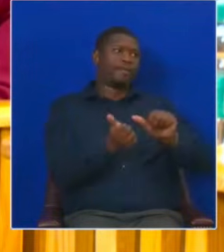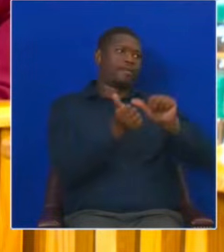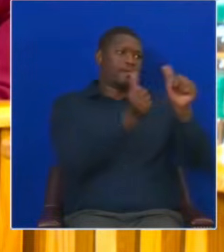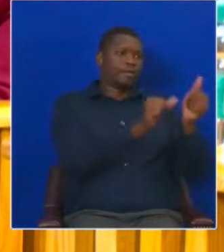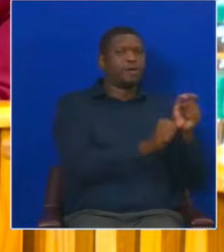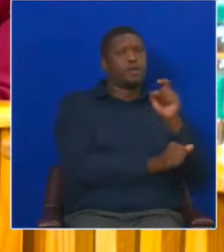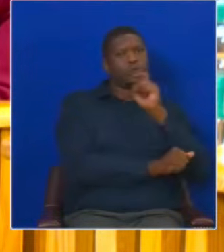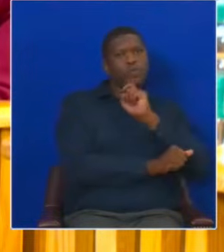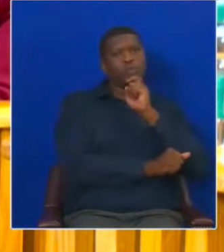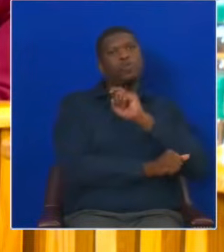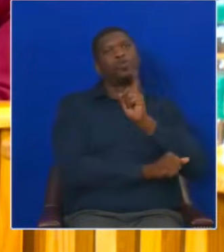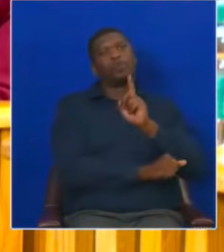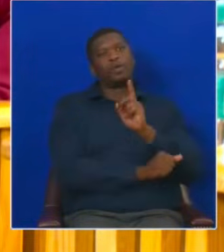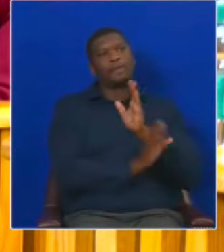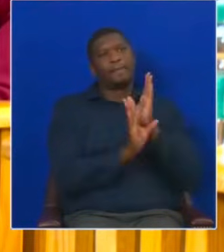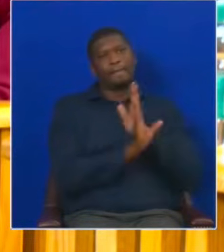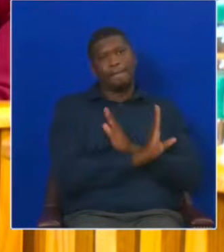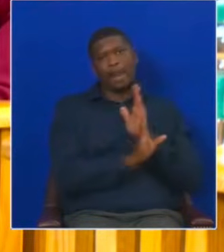the private sector